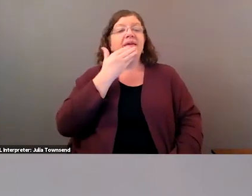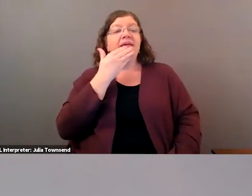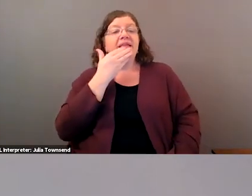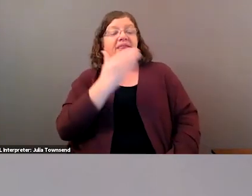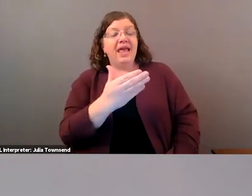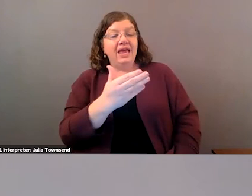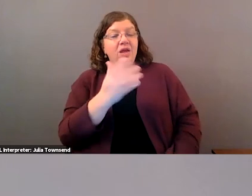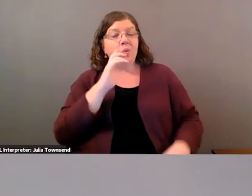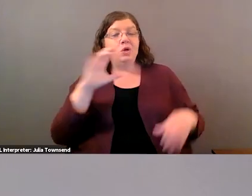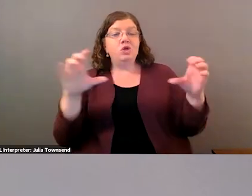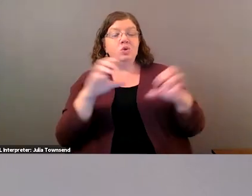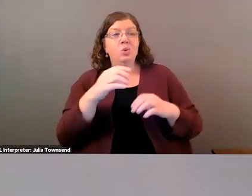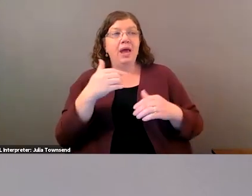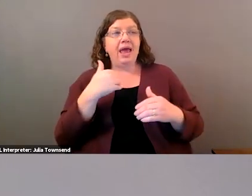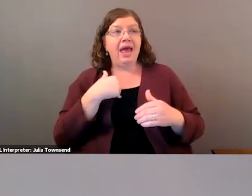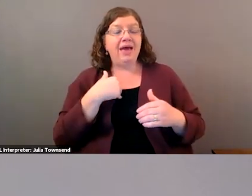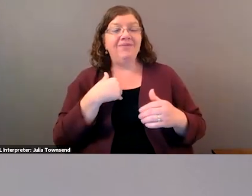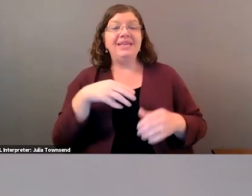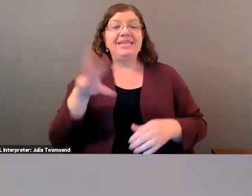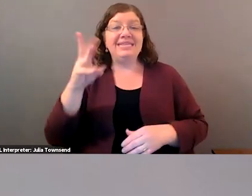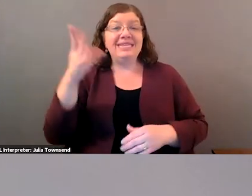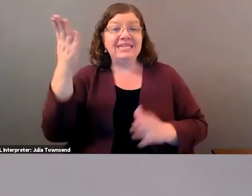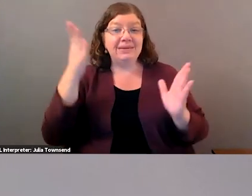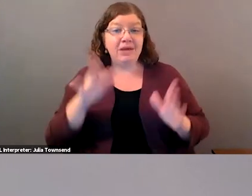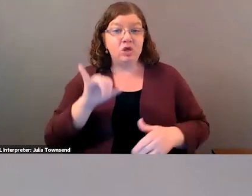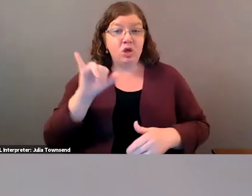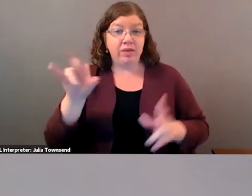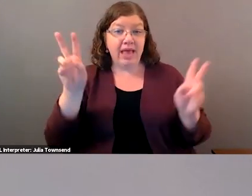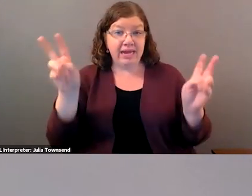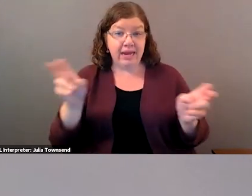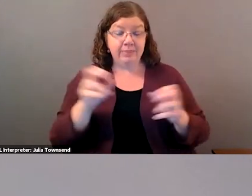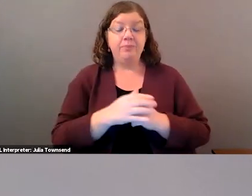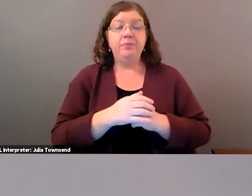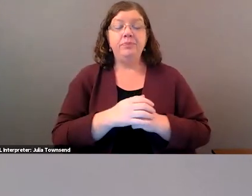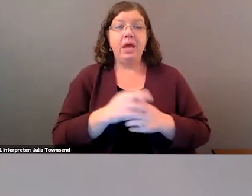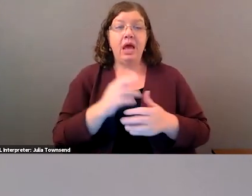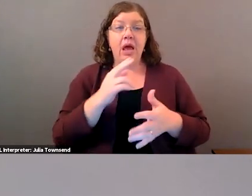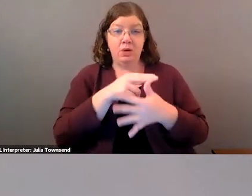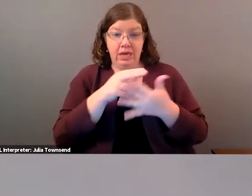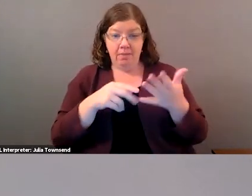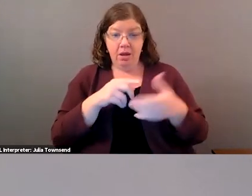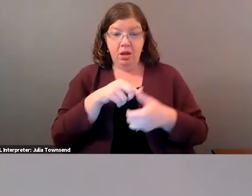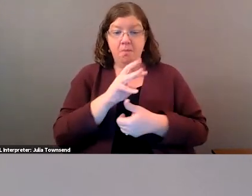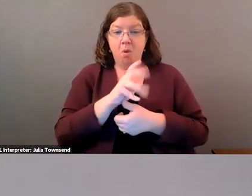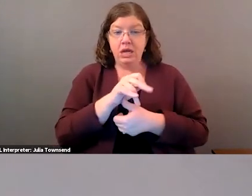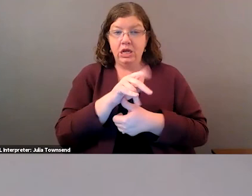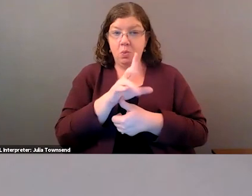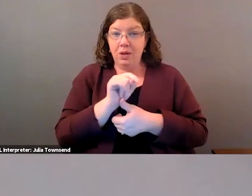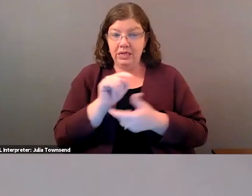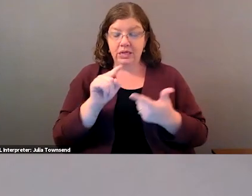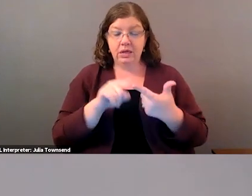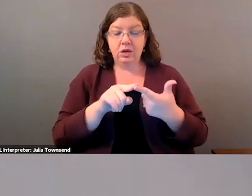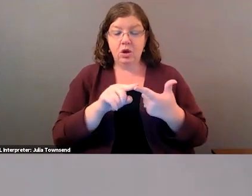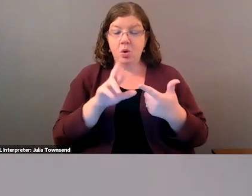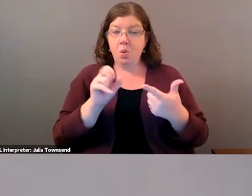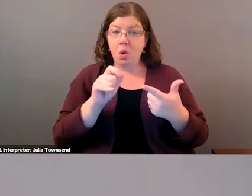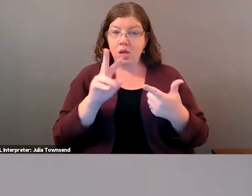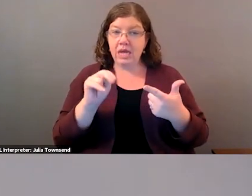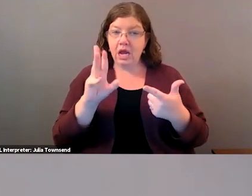We do have 6 speakers on this item. I will name them all. Moni Duet, Roseanne